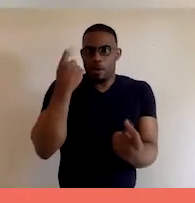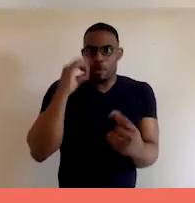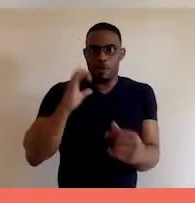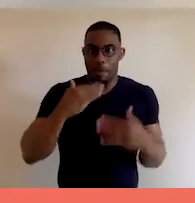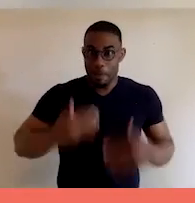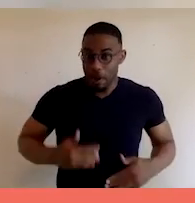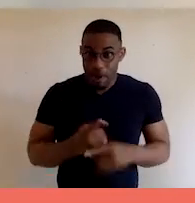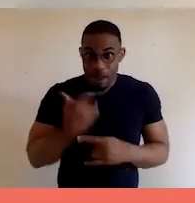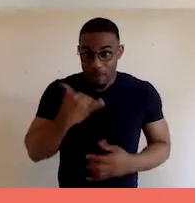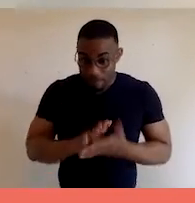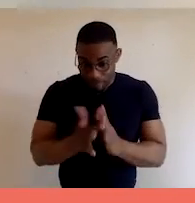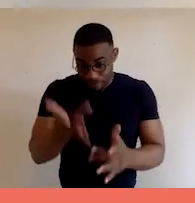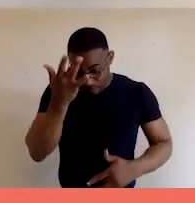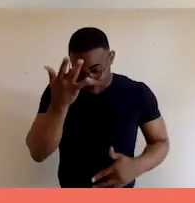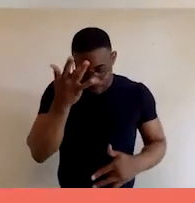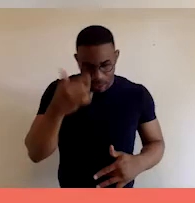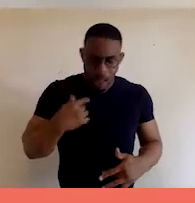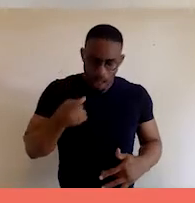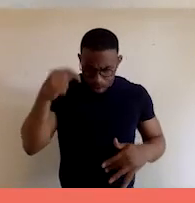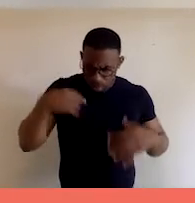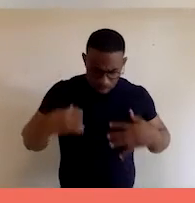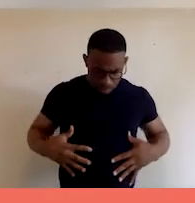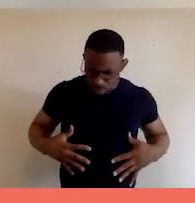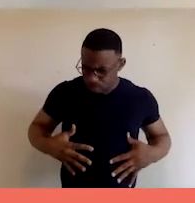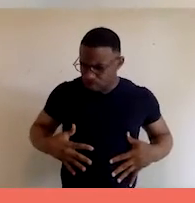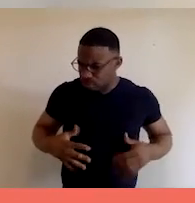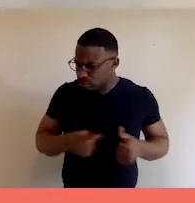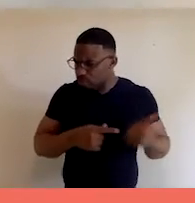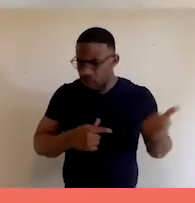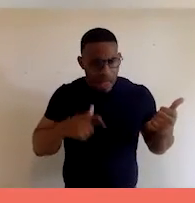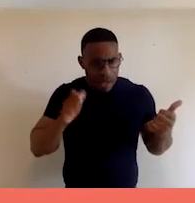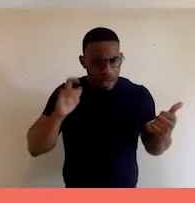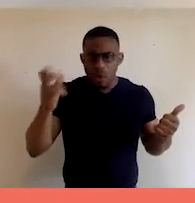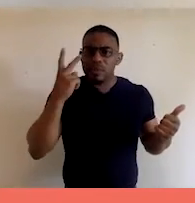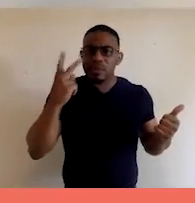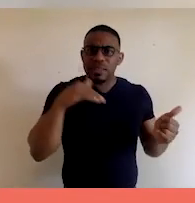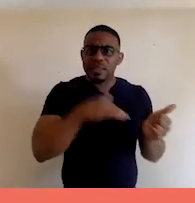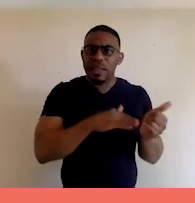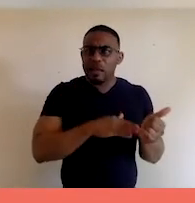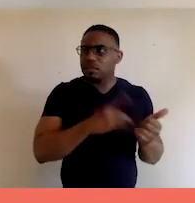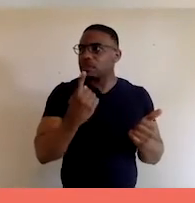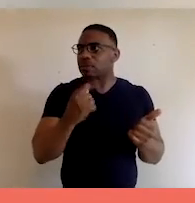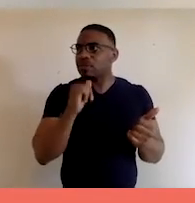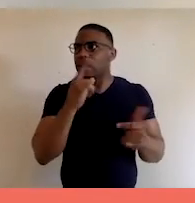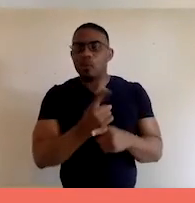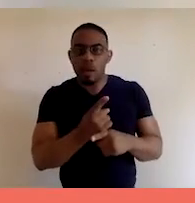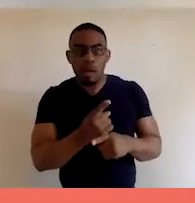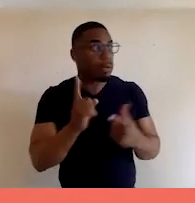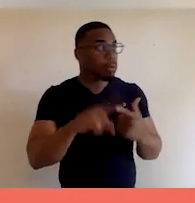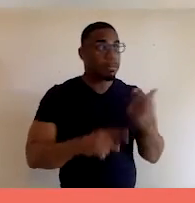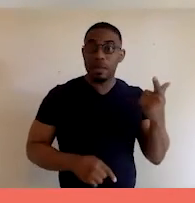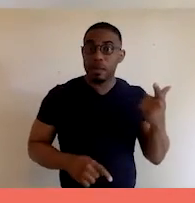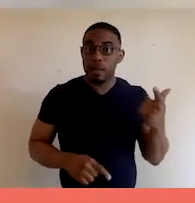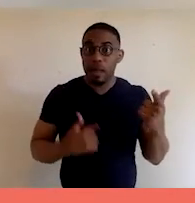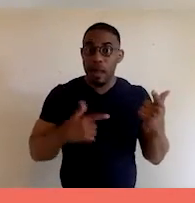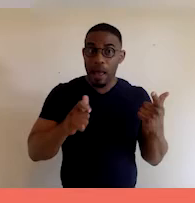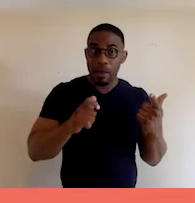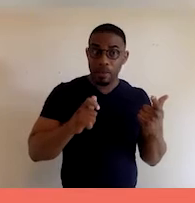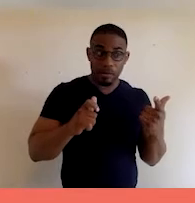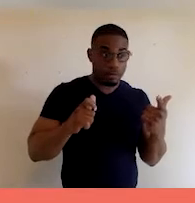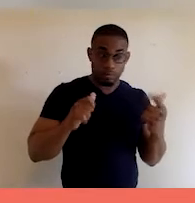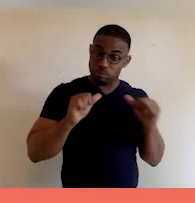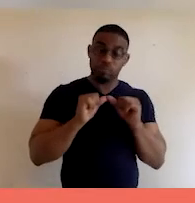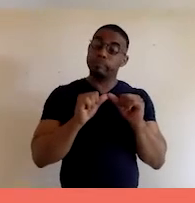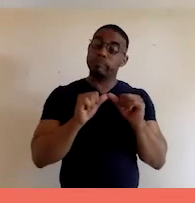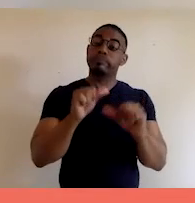our body, right? If I get sick, I understand either A, I need to go to see a doctor, something is not right, or B, I can ride this out.